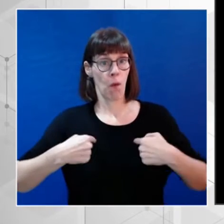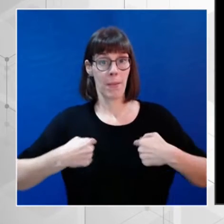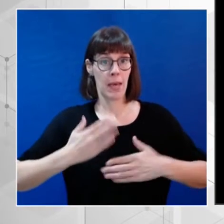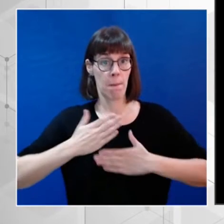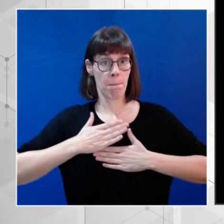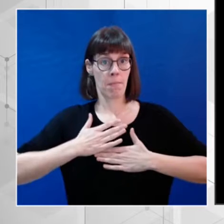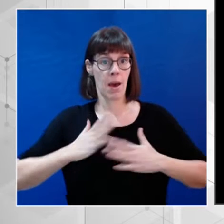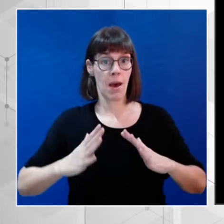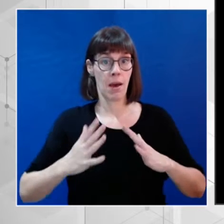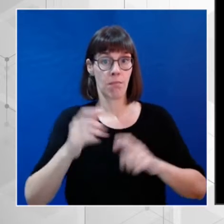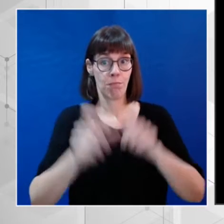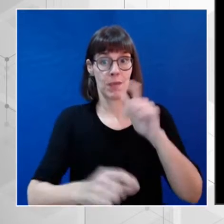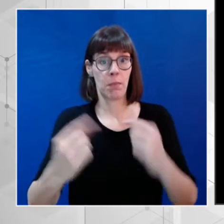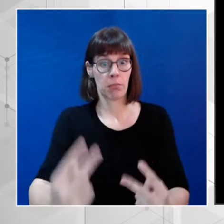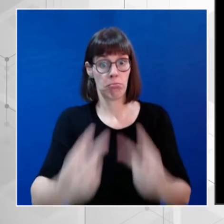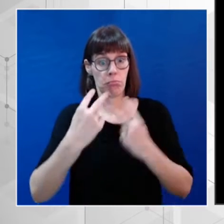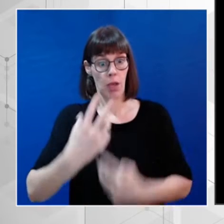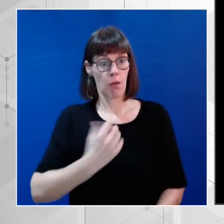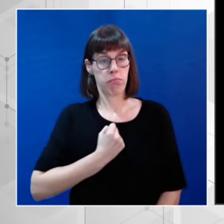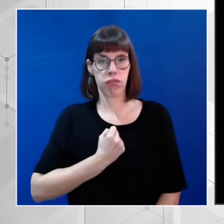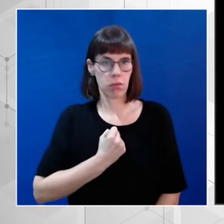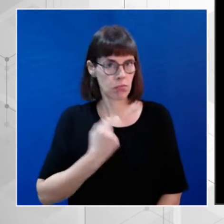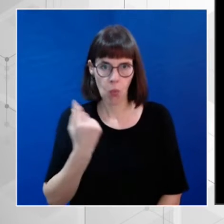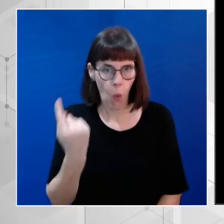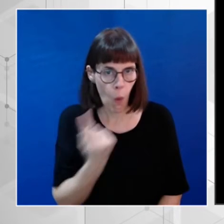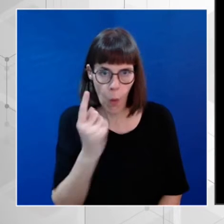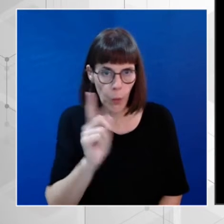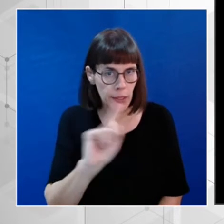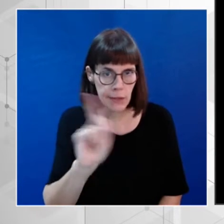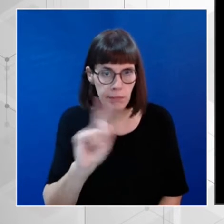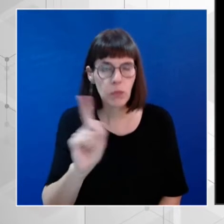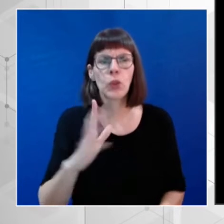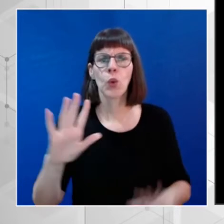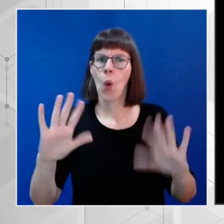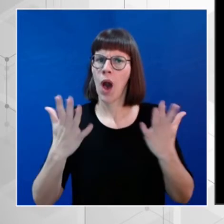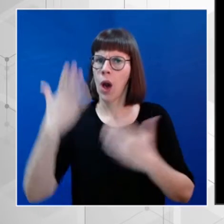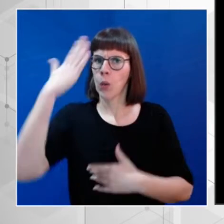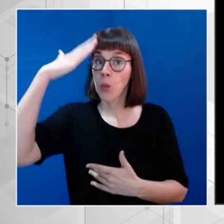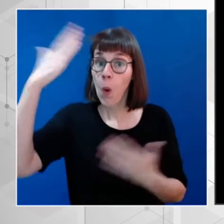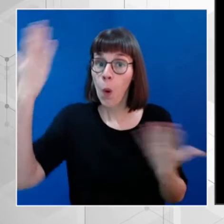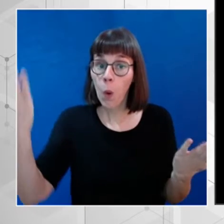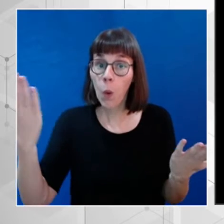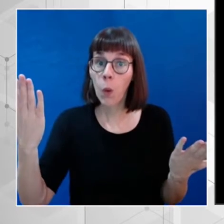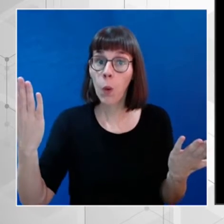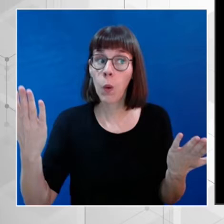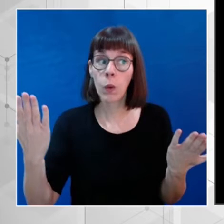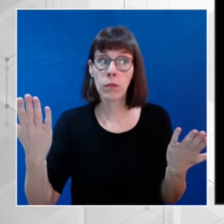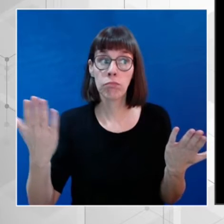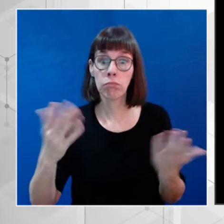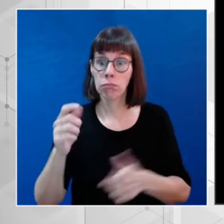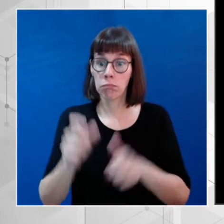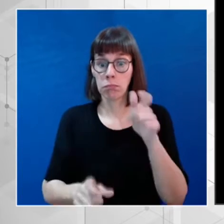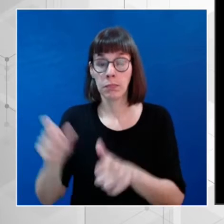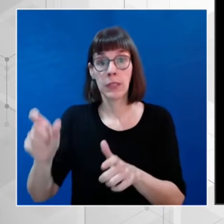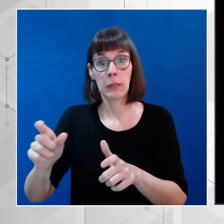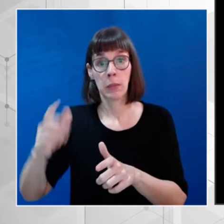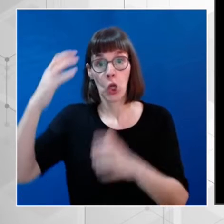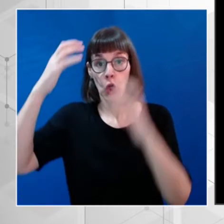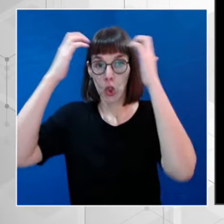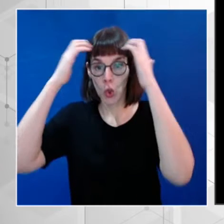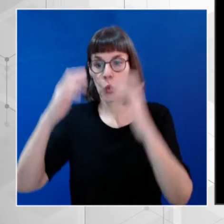then how can you tell someone is neurodiverse? Can you give me a few examples for neurodiverse